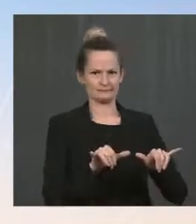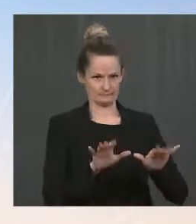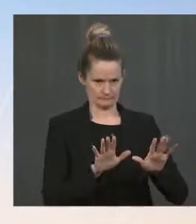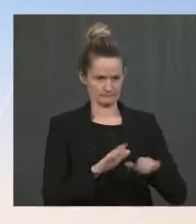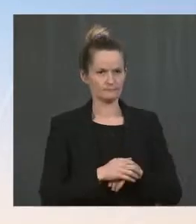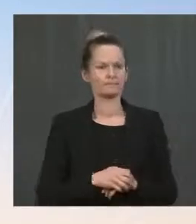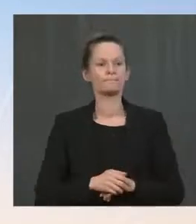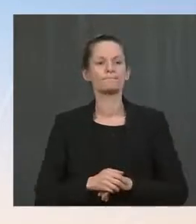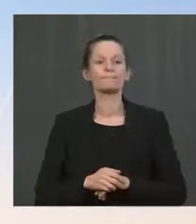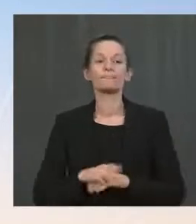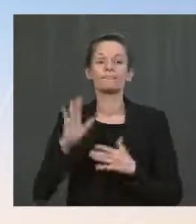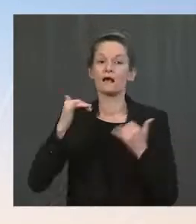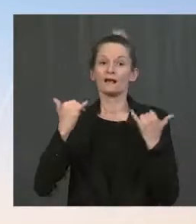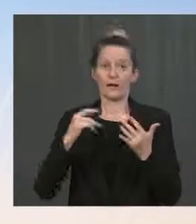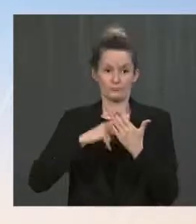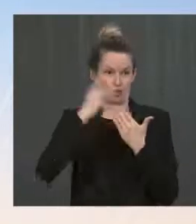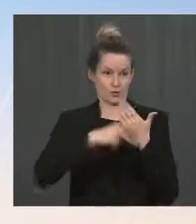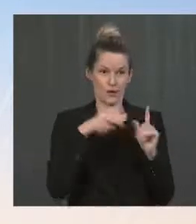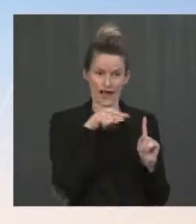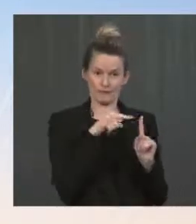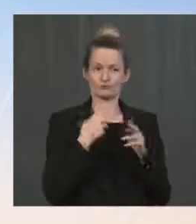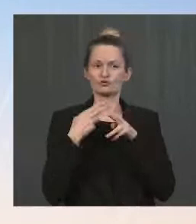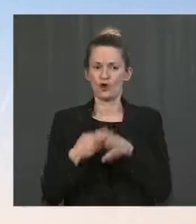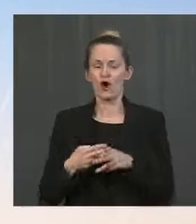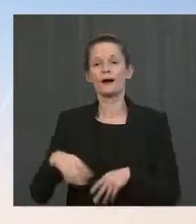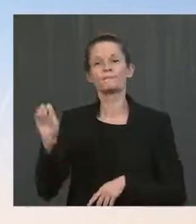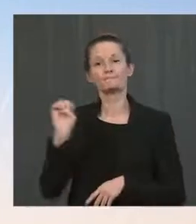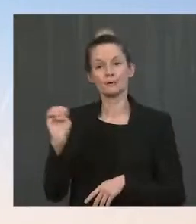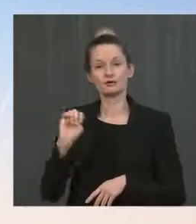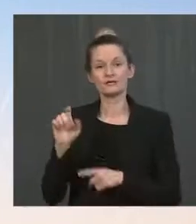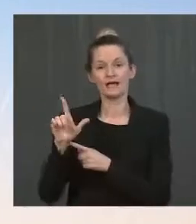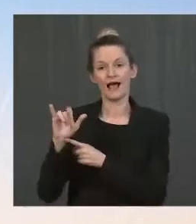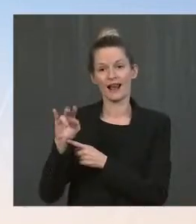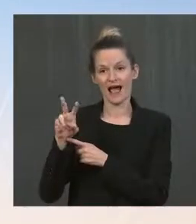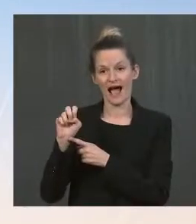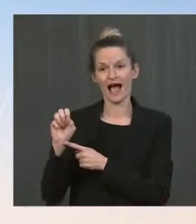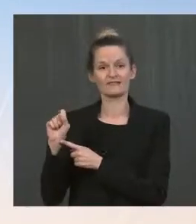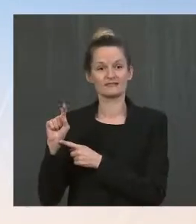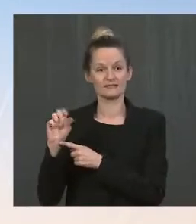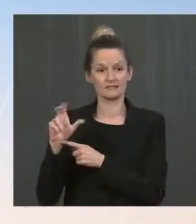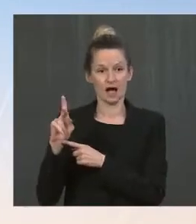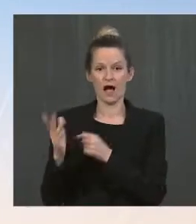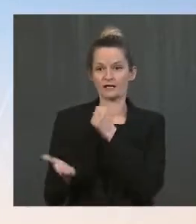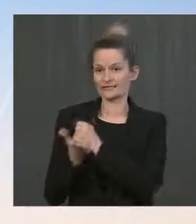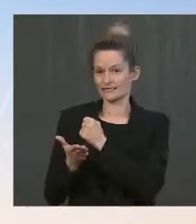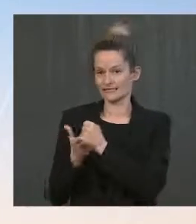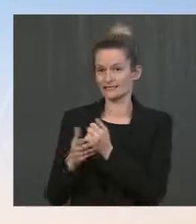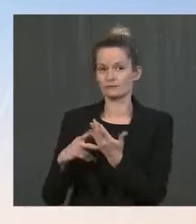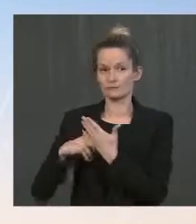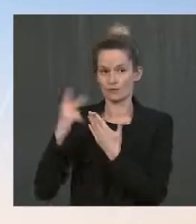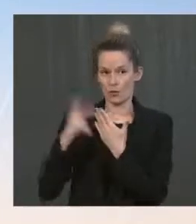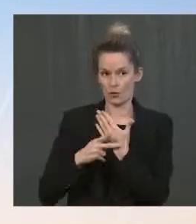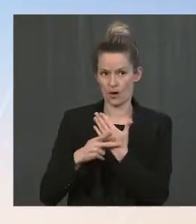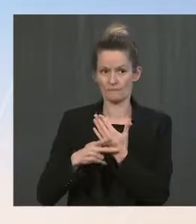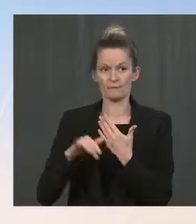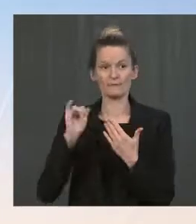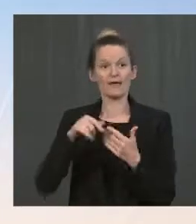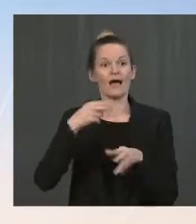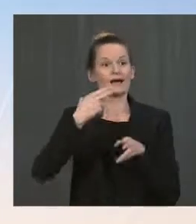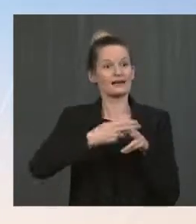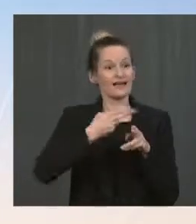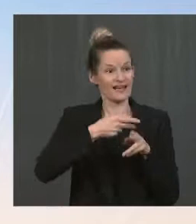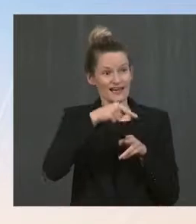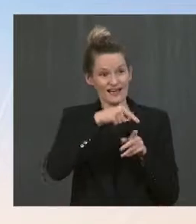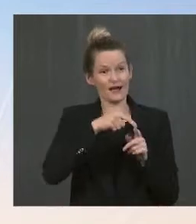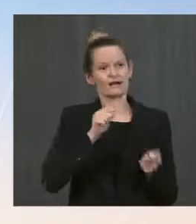We're now changing that to include also assistance and help for transportation expense for feed. We know that these farmers, particularly in the western U.S., are going to